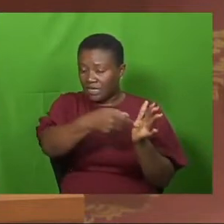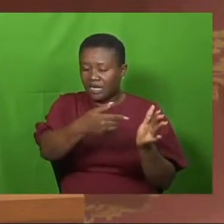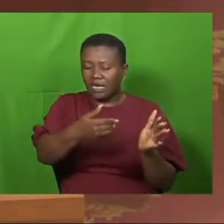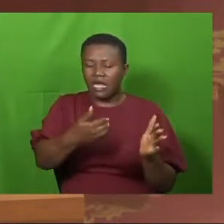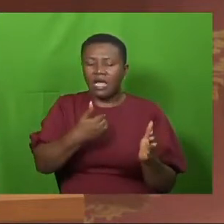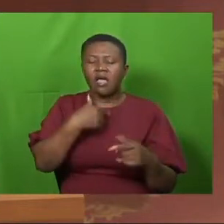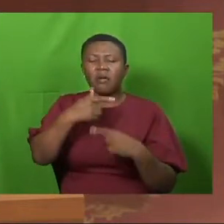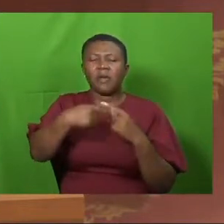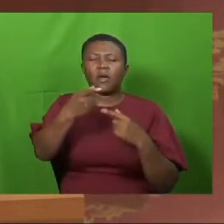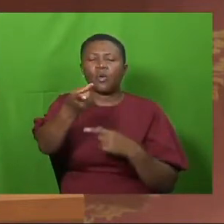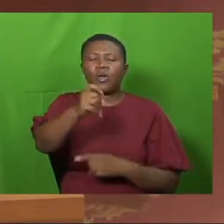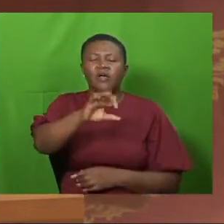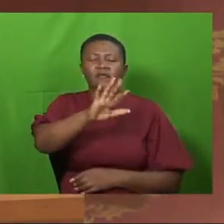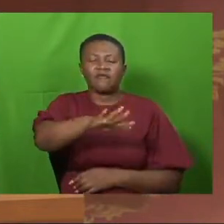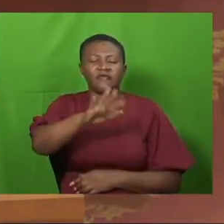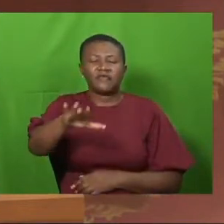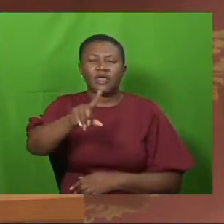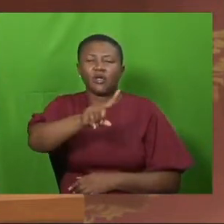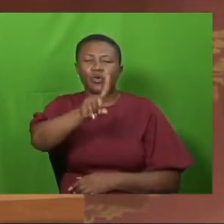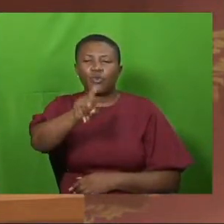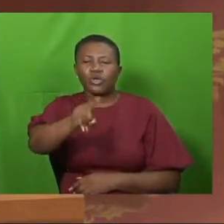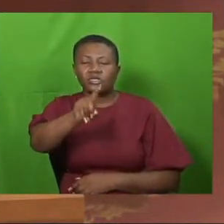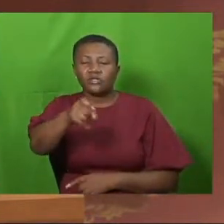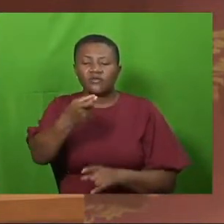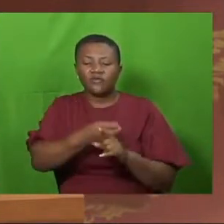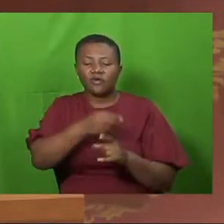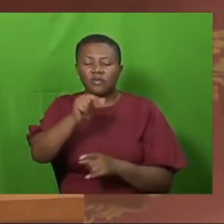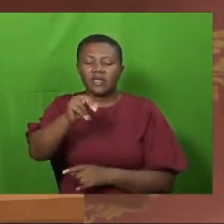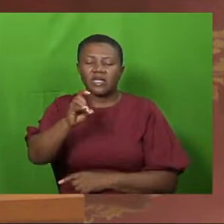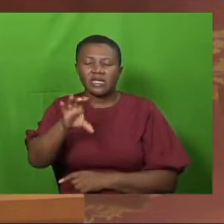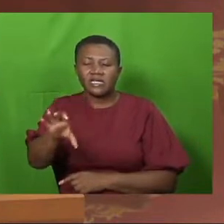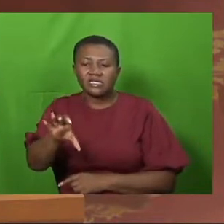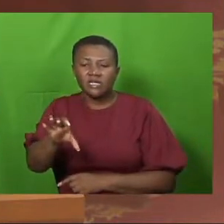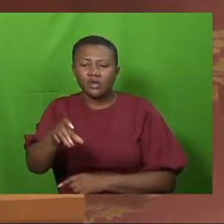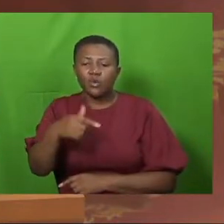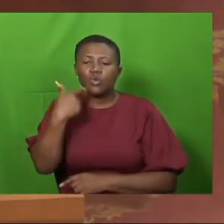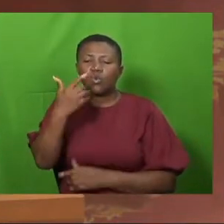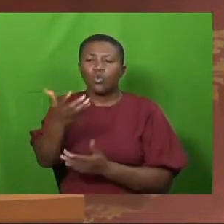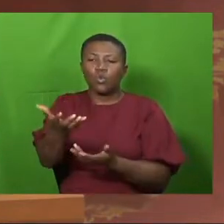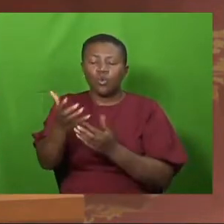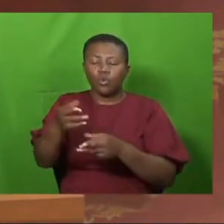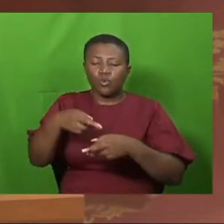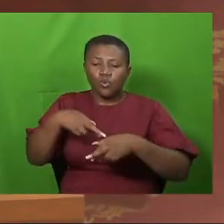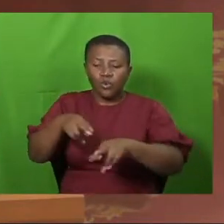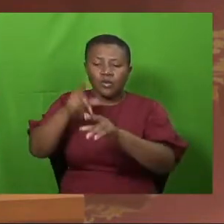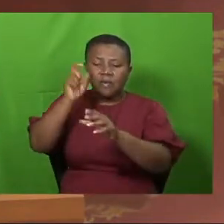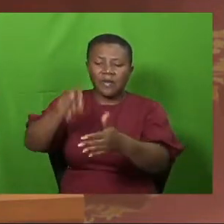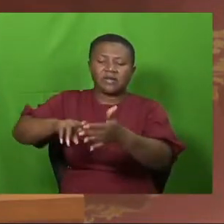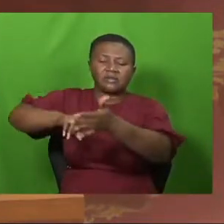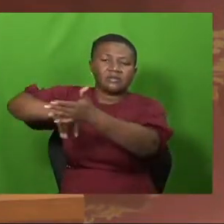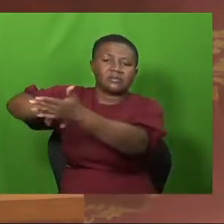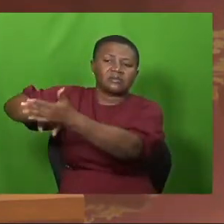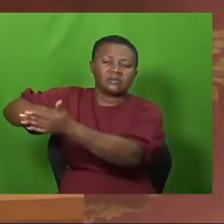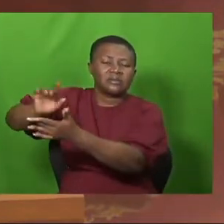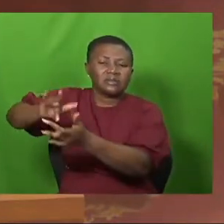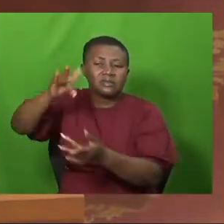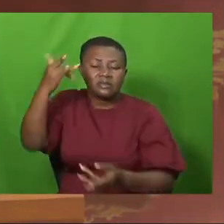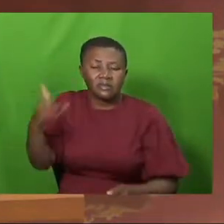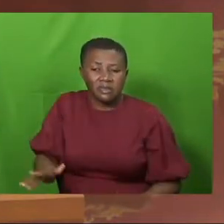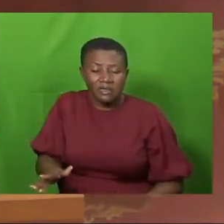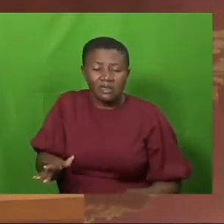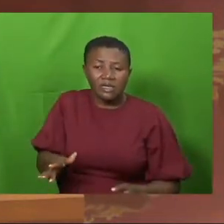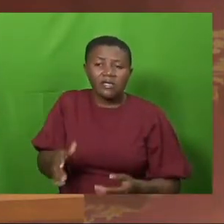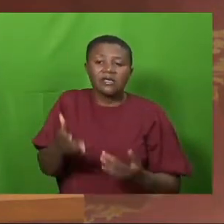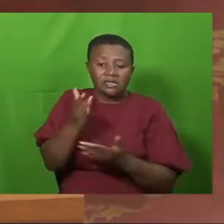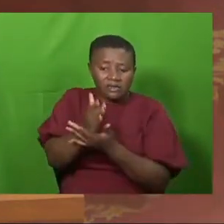the minority. They want these roads to be fixed, and the roads have been fixed, and there are more to be fixed. You